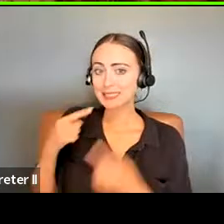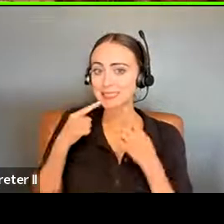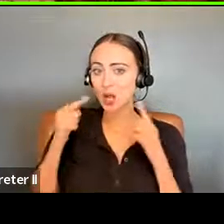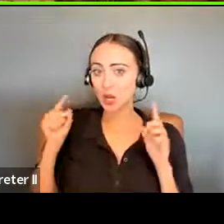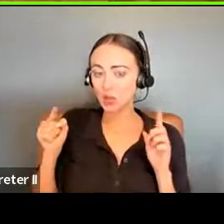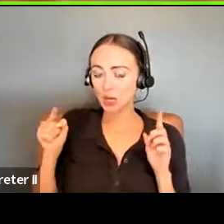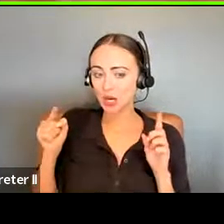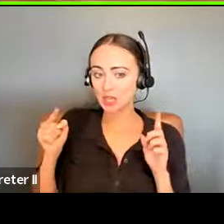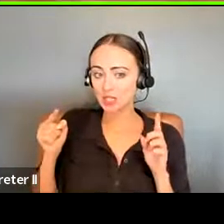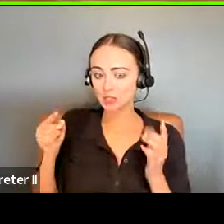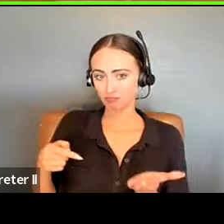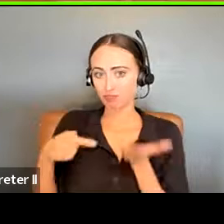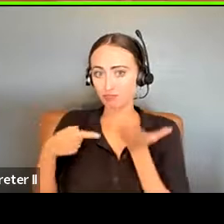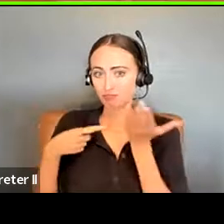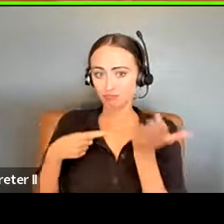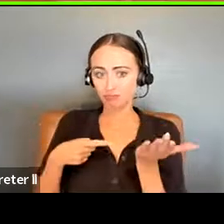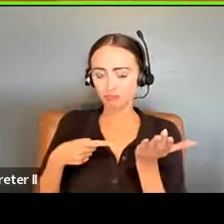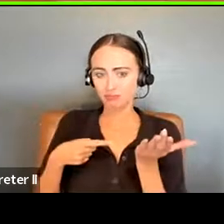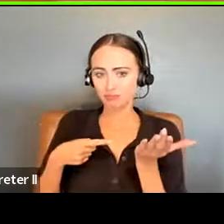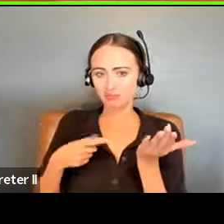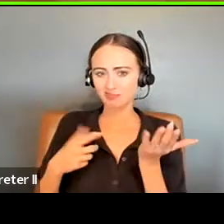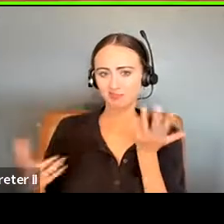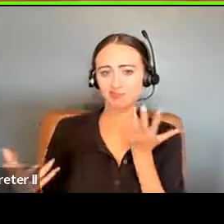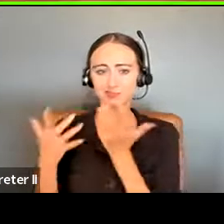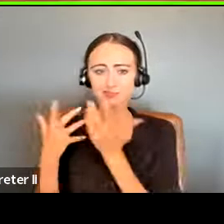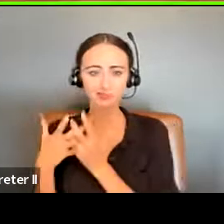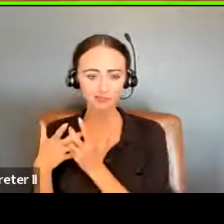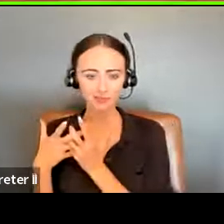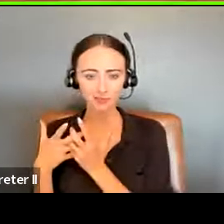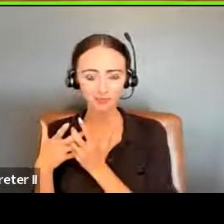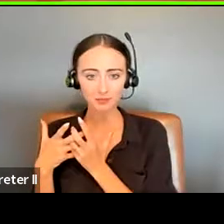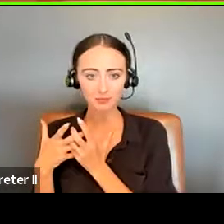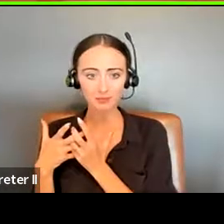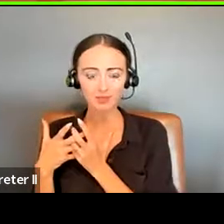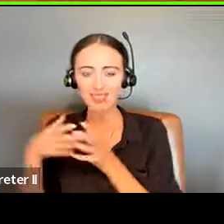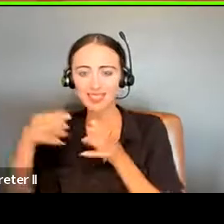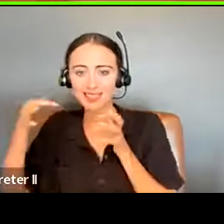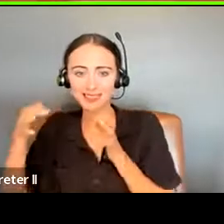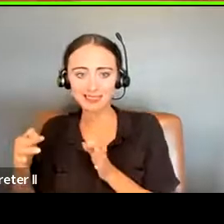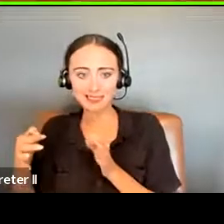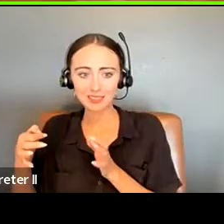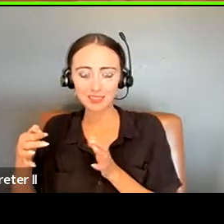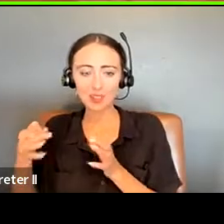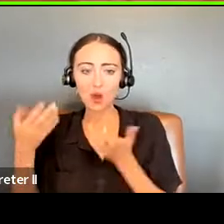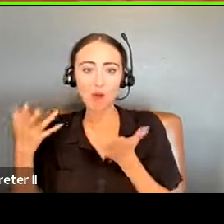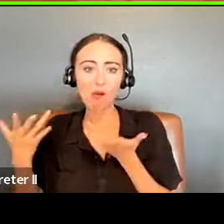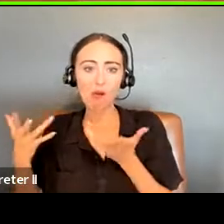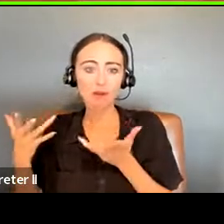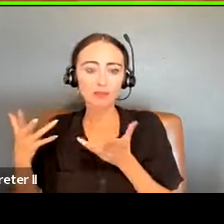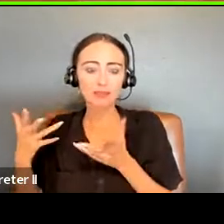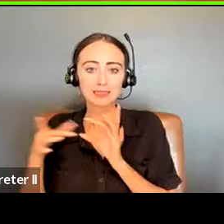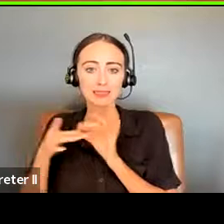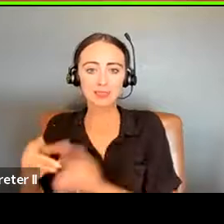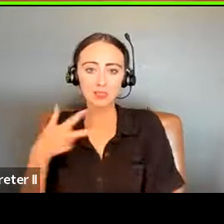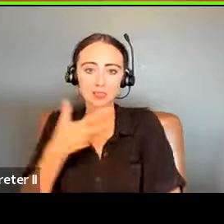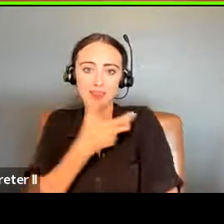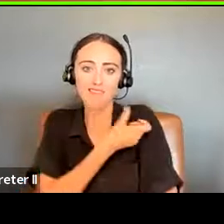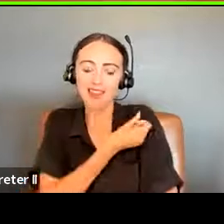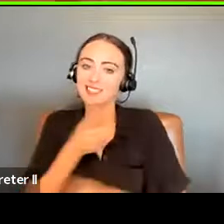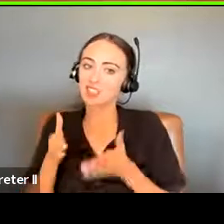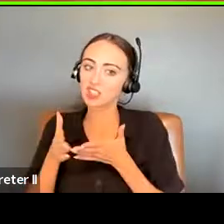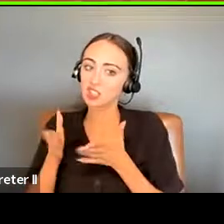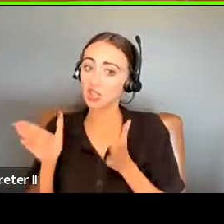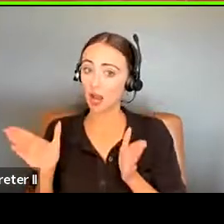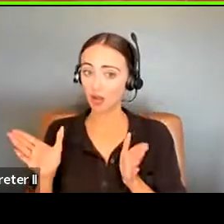declaration that is before us will fit in with the decisions that have been made about the vaccine in general.